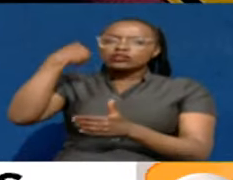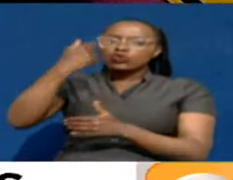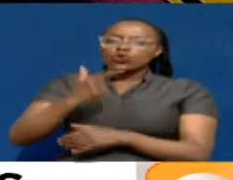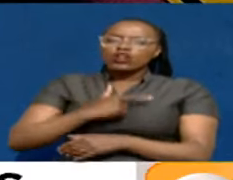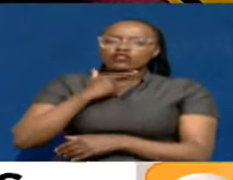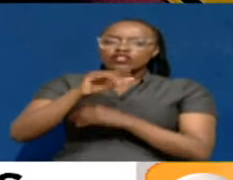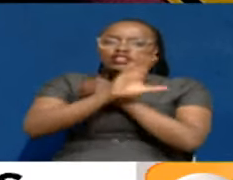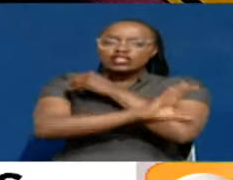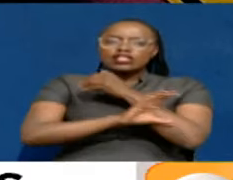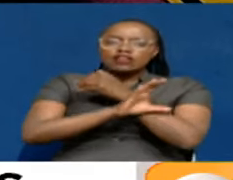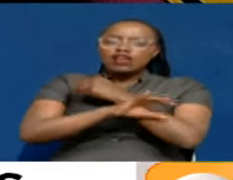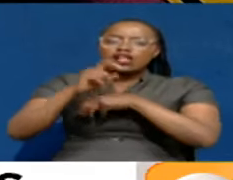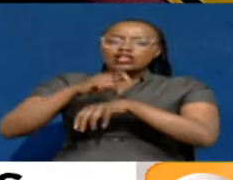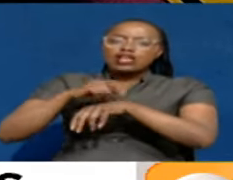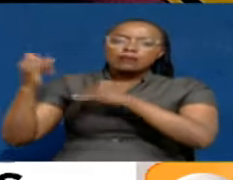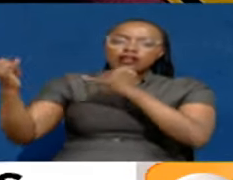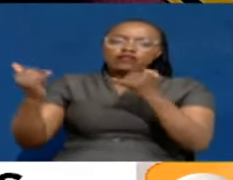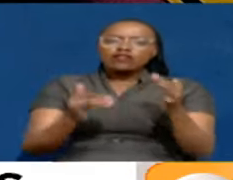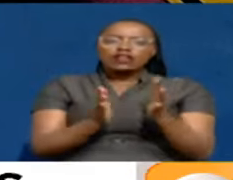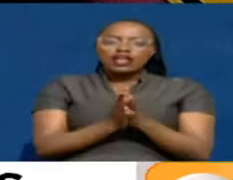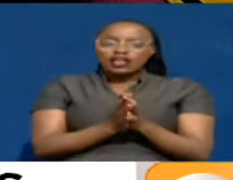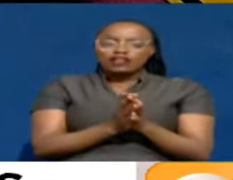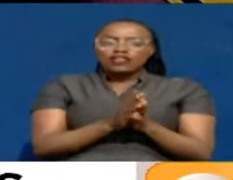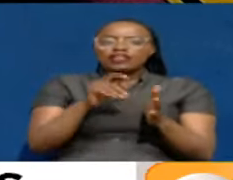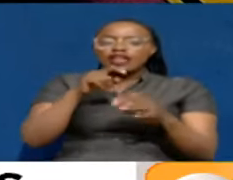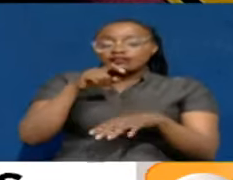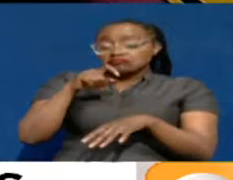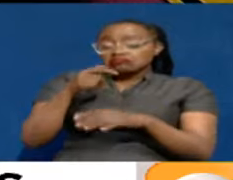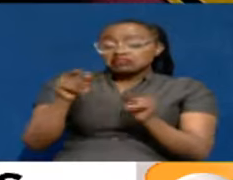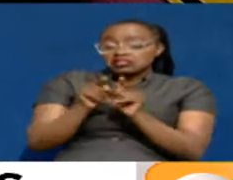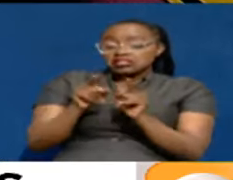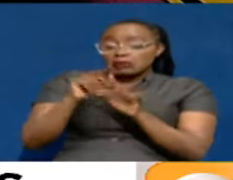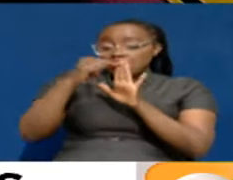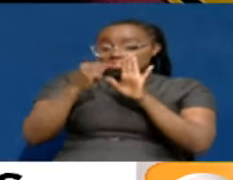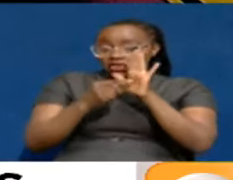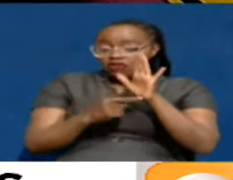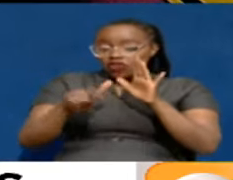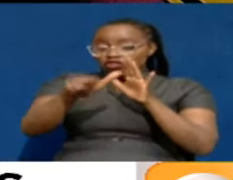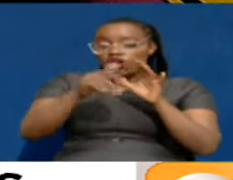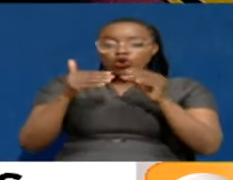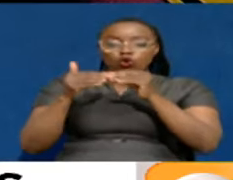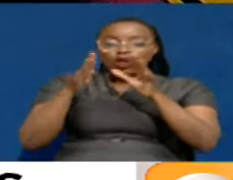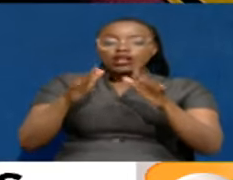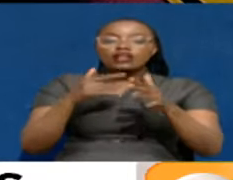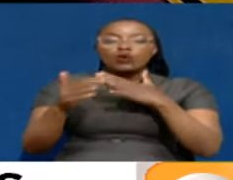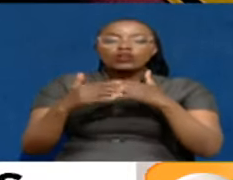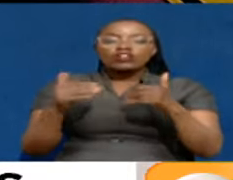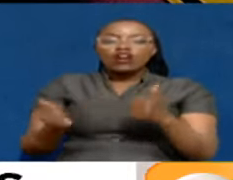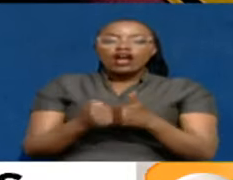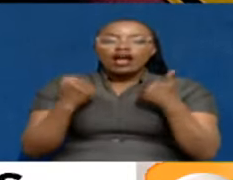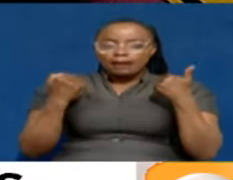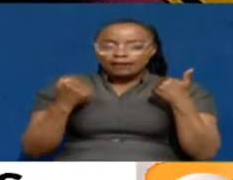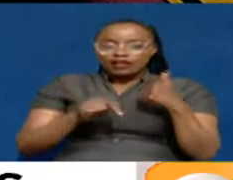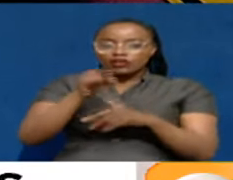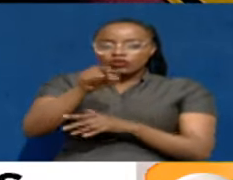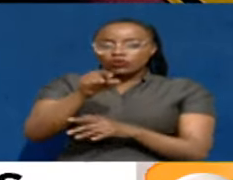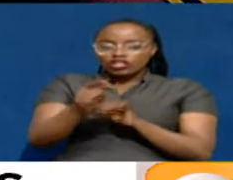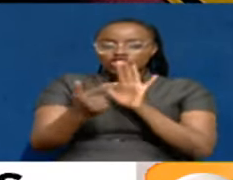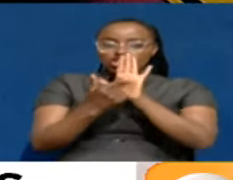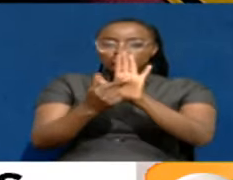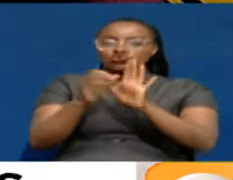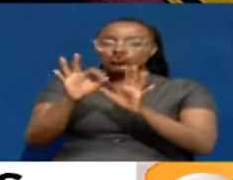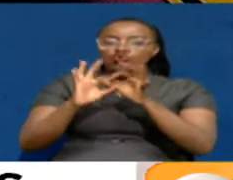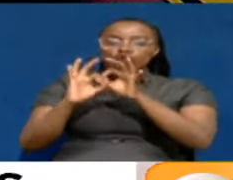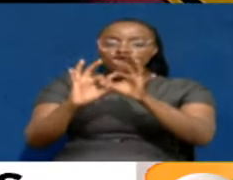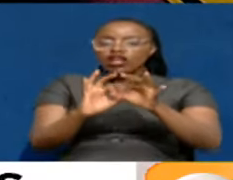tour the country on invitation and on the terms of the so-called local leaders. What happened to that symbol of